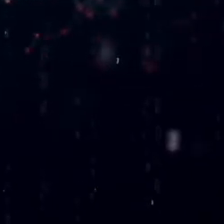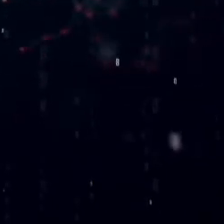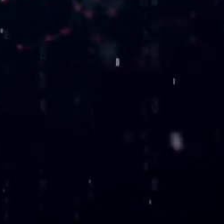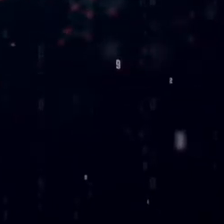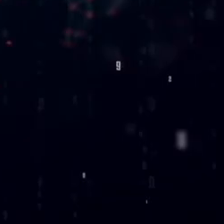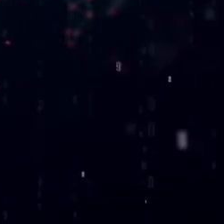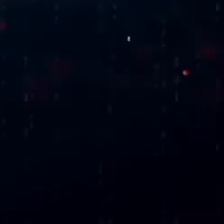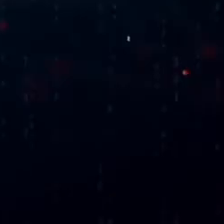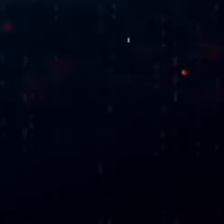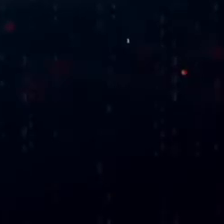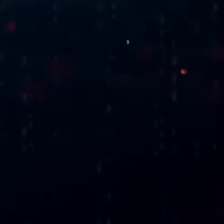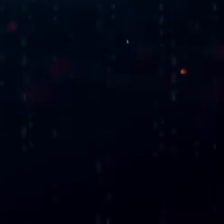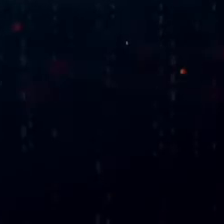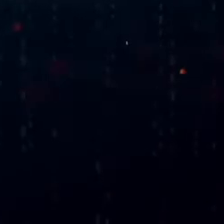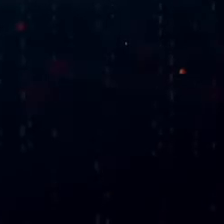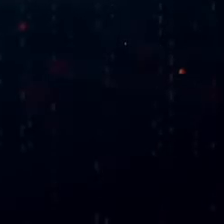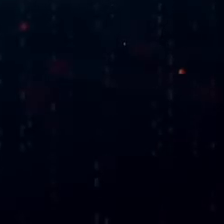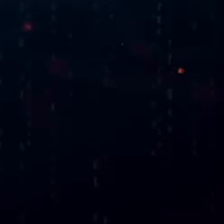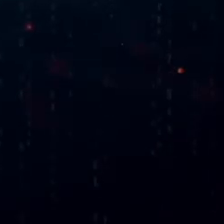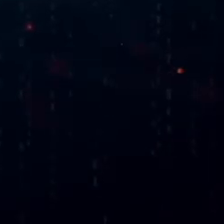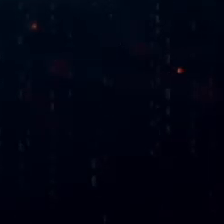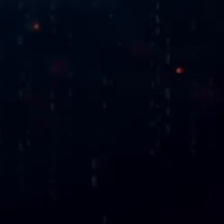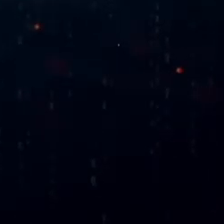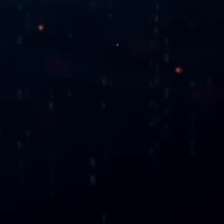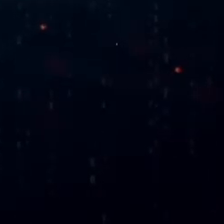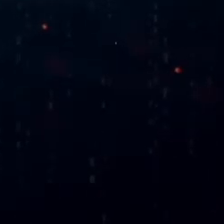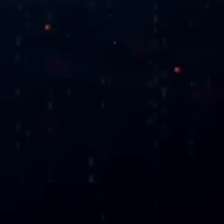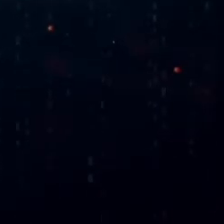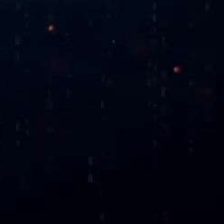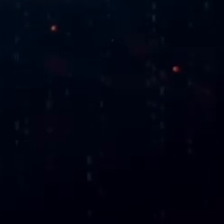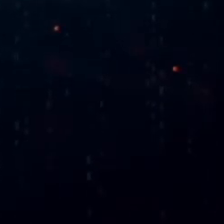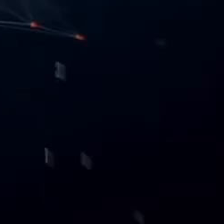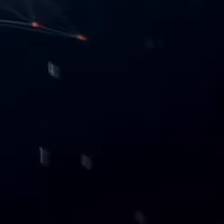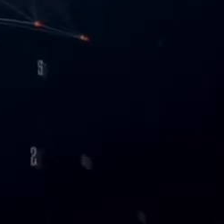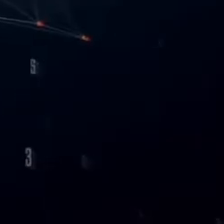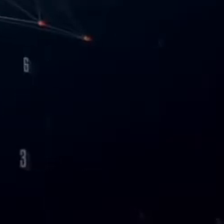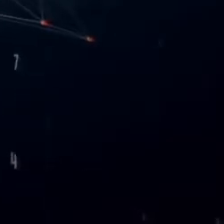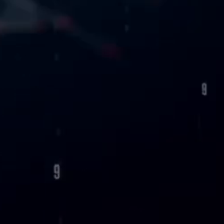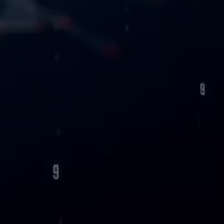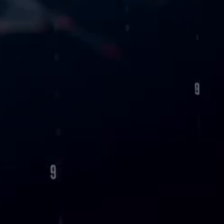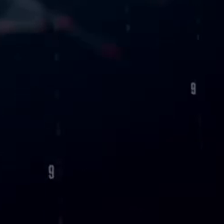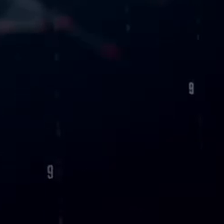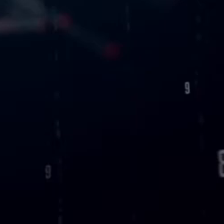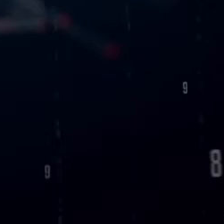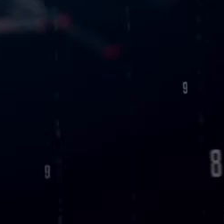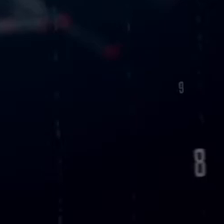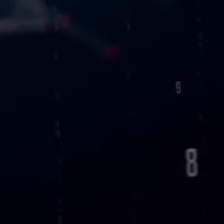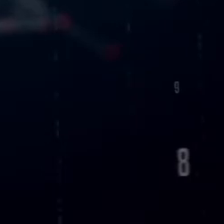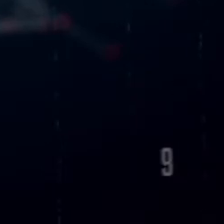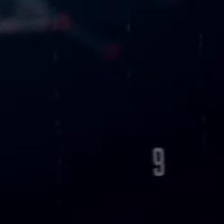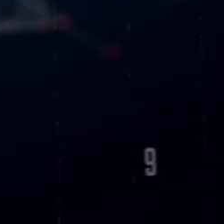Answer Ministries. Bank, Cooperative Bank, University Way Branch. Account number,